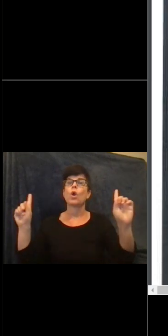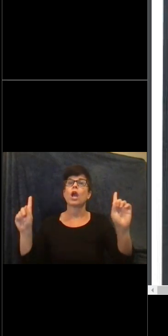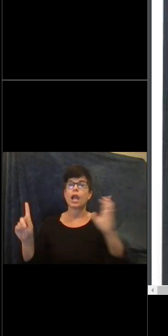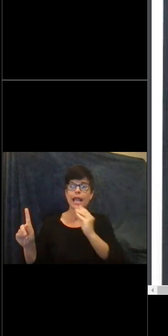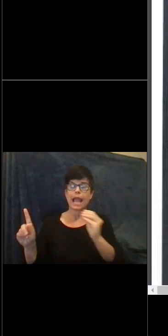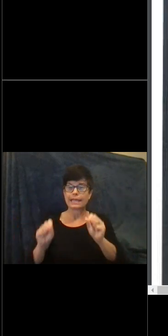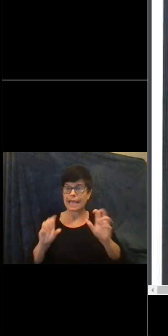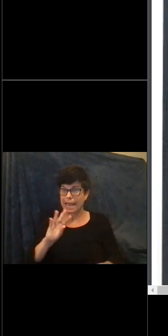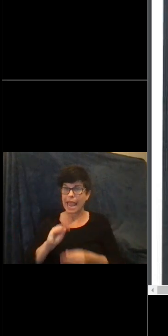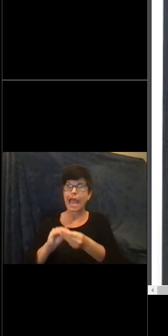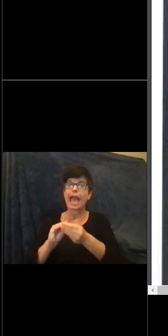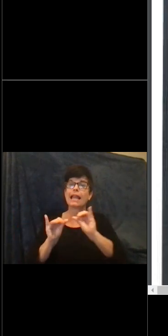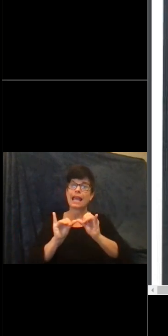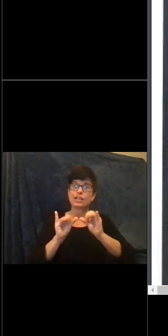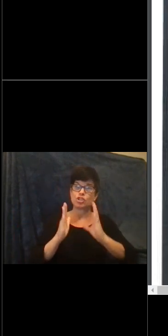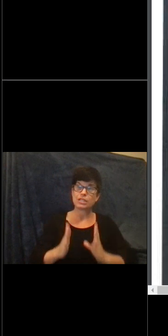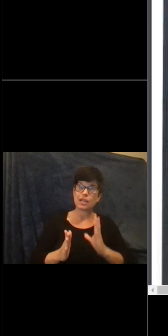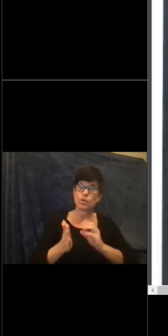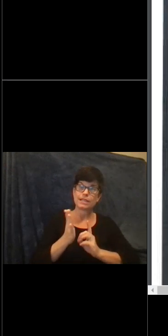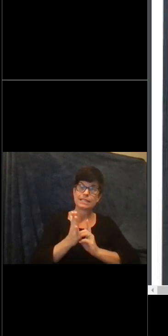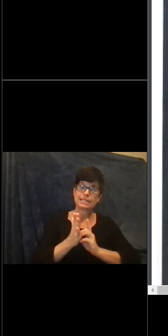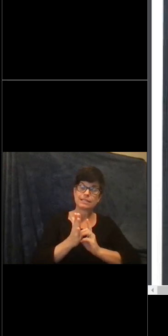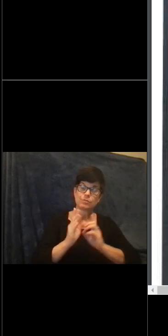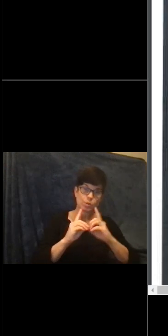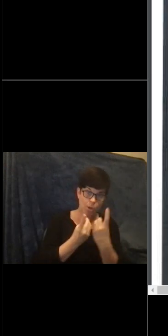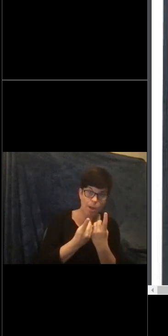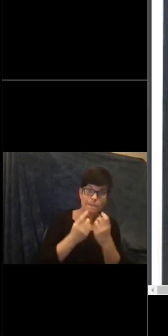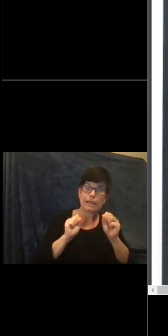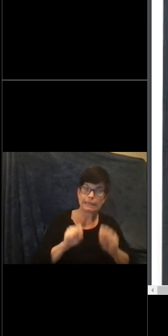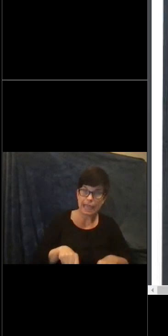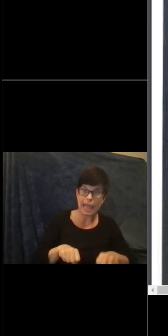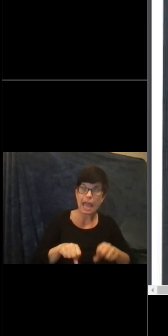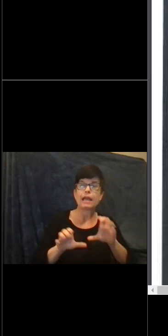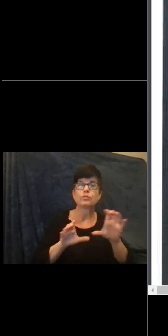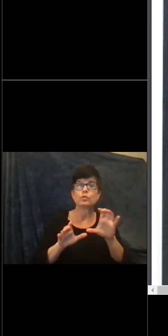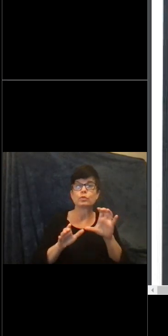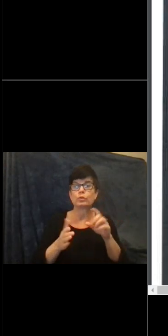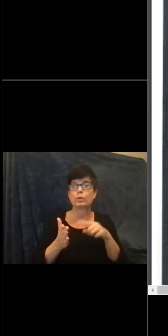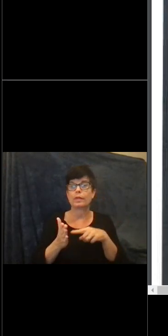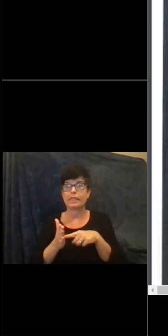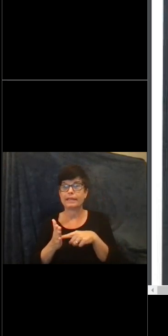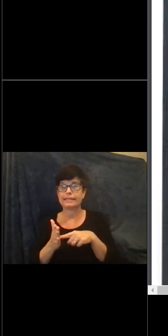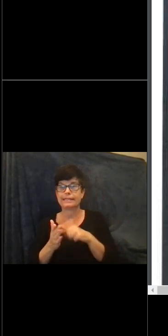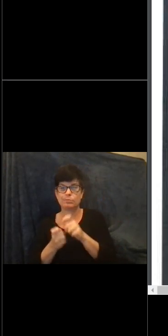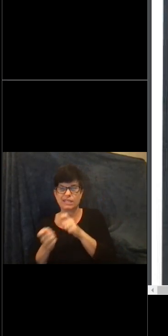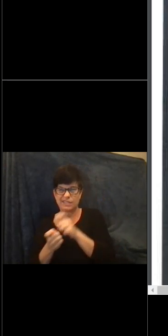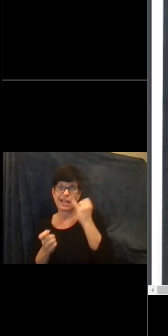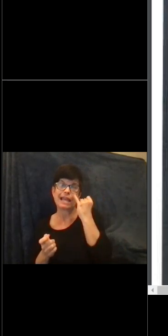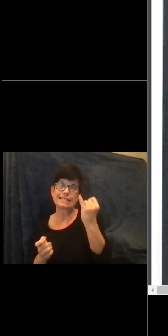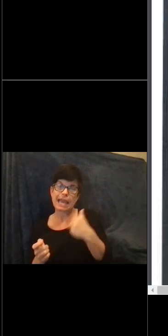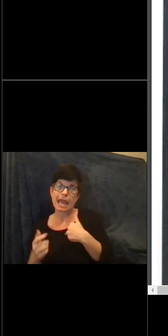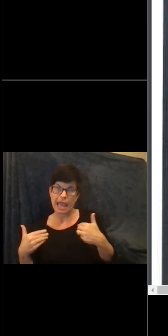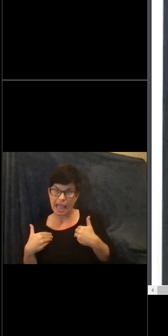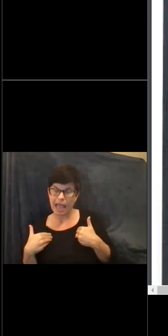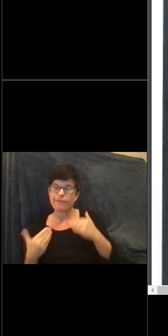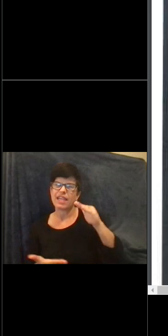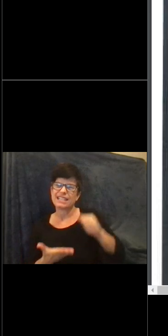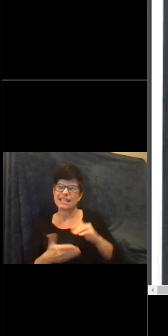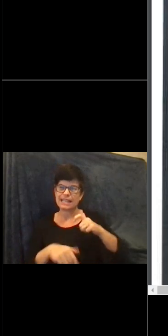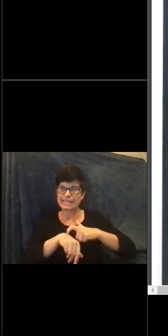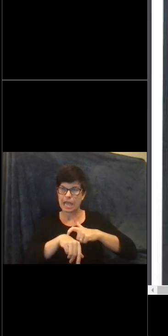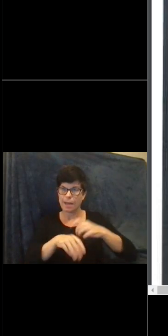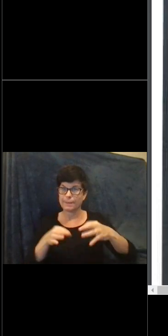department and run, you know, the idea by them. It's possible that we could do it that way, and that would certainly be less time, but, you know,